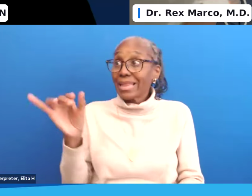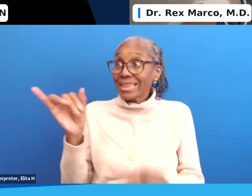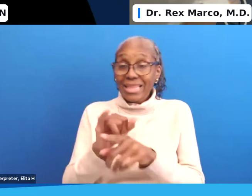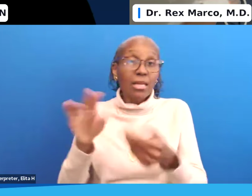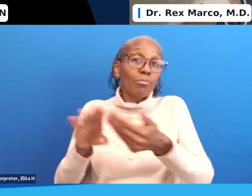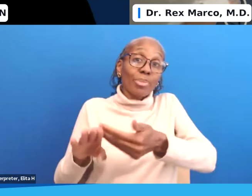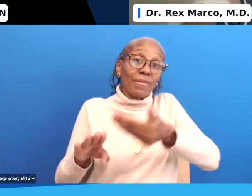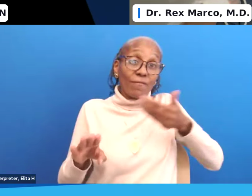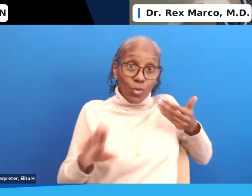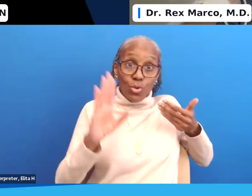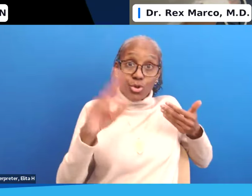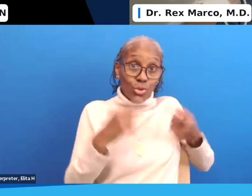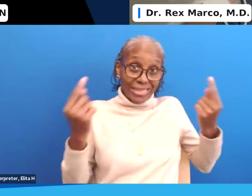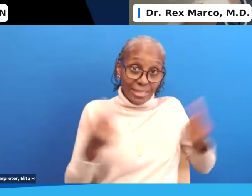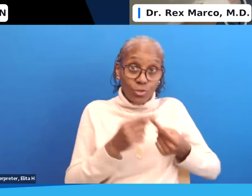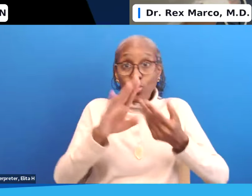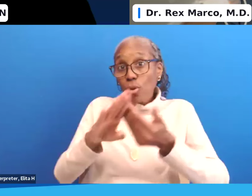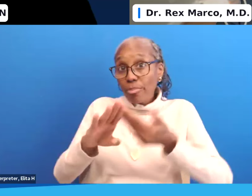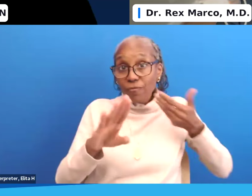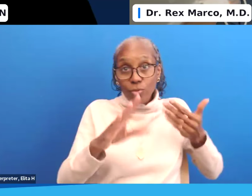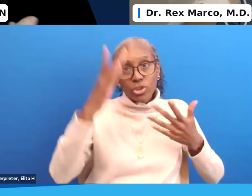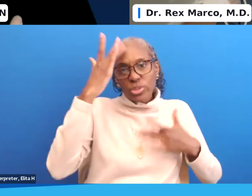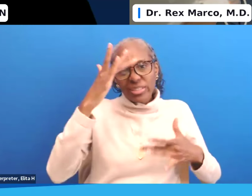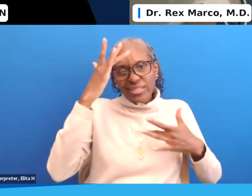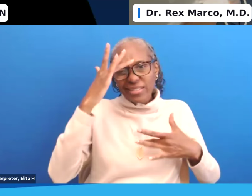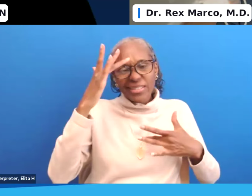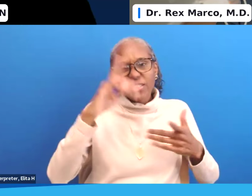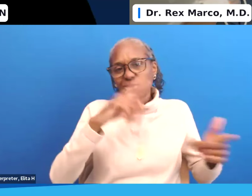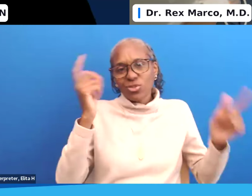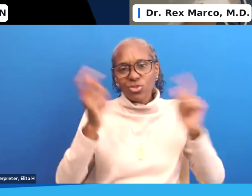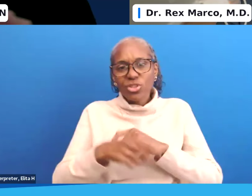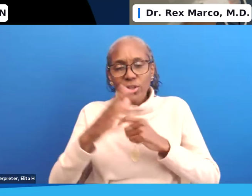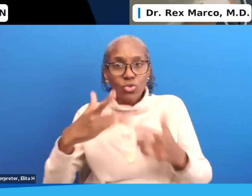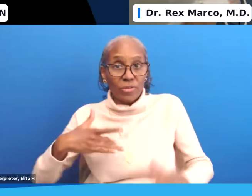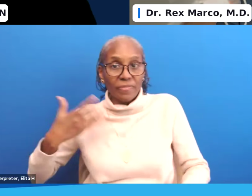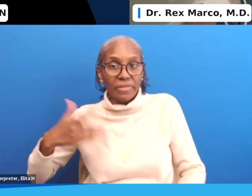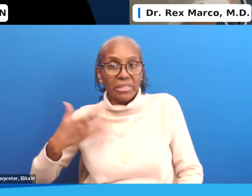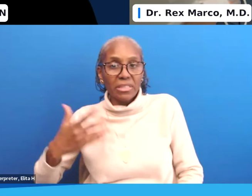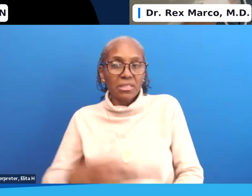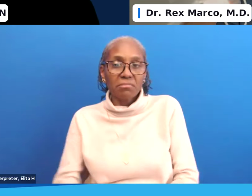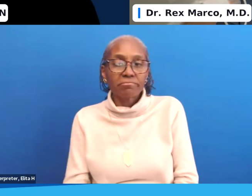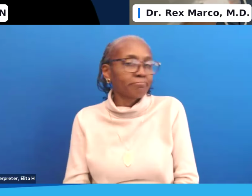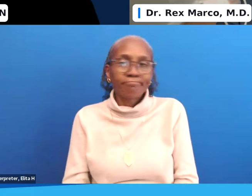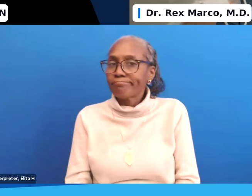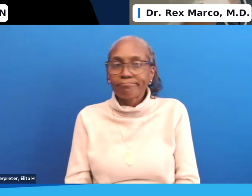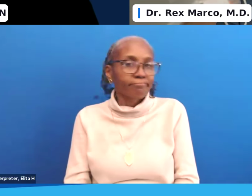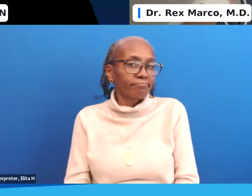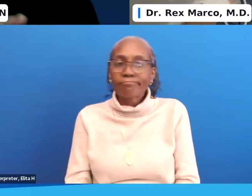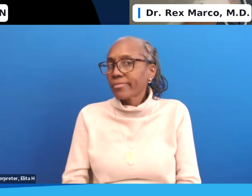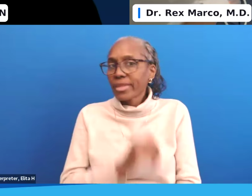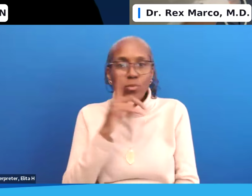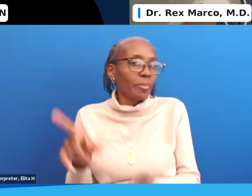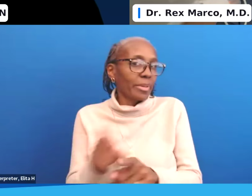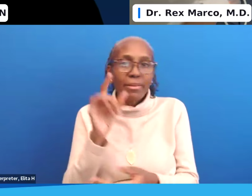you had your injury or before your disease changed your sensation? No, it's not going to be like